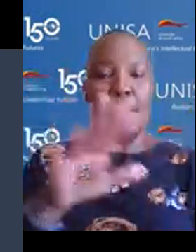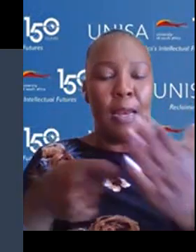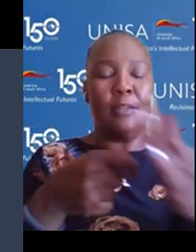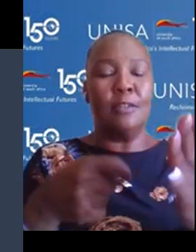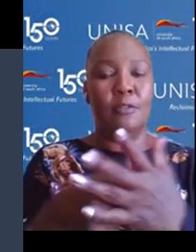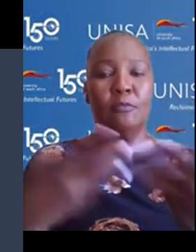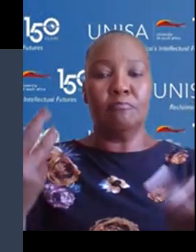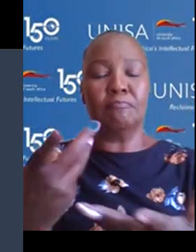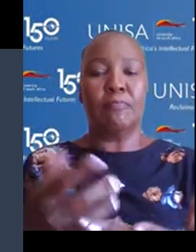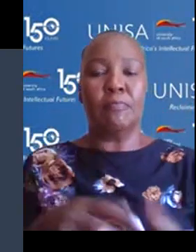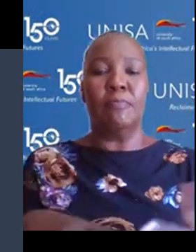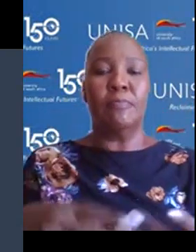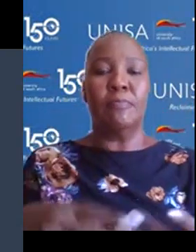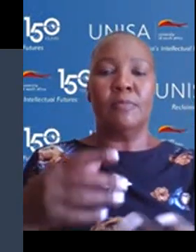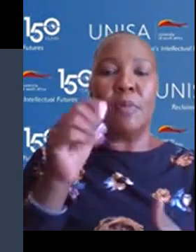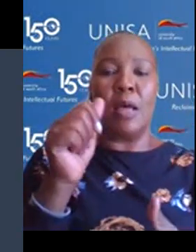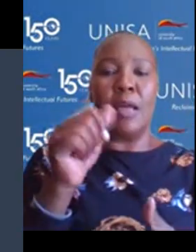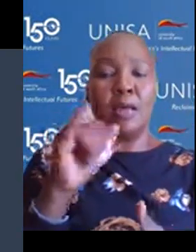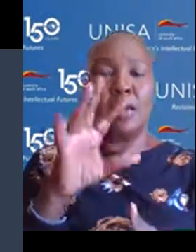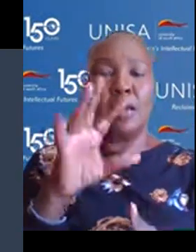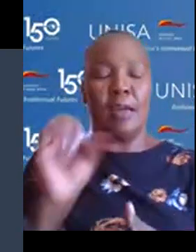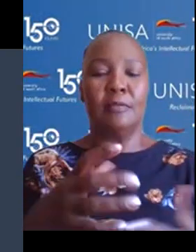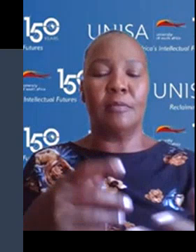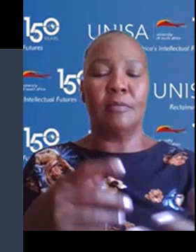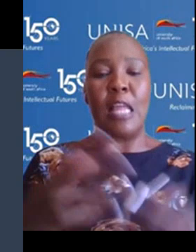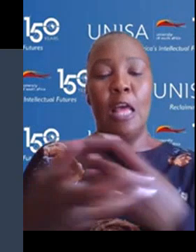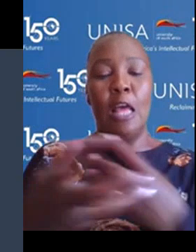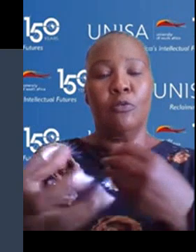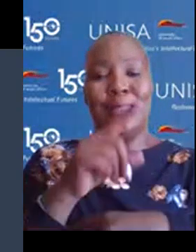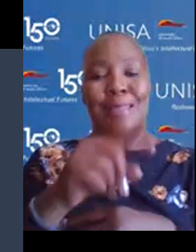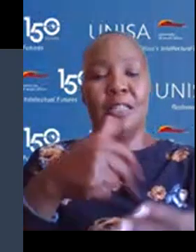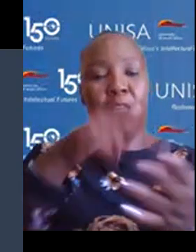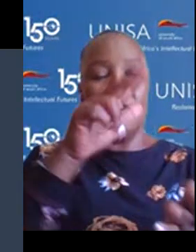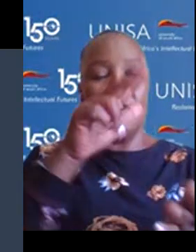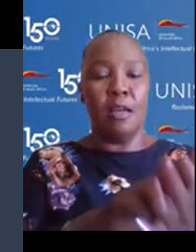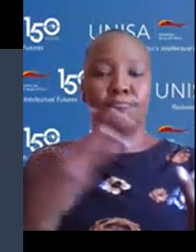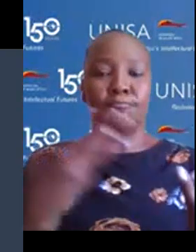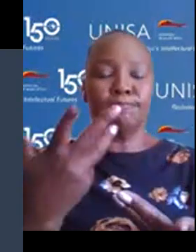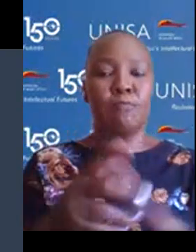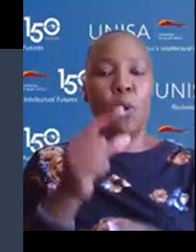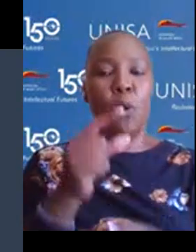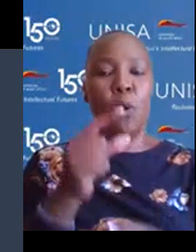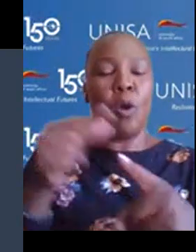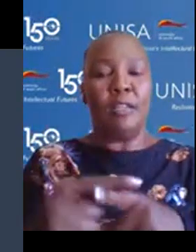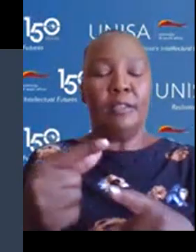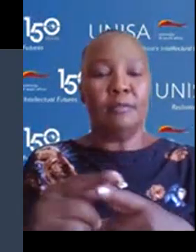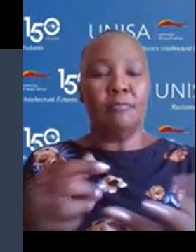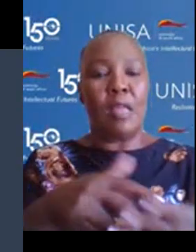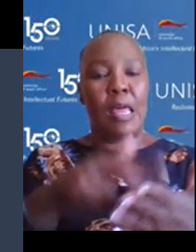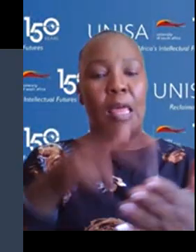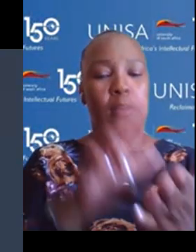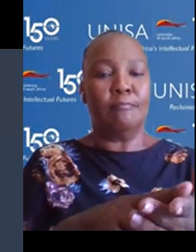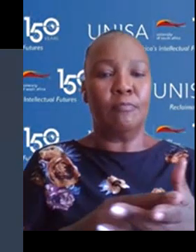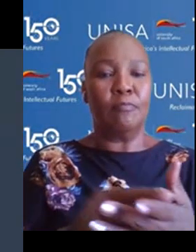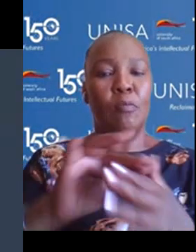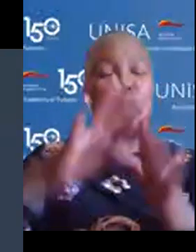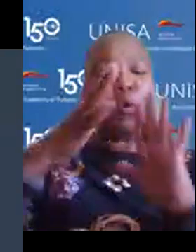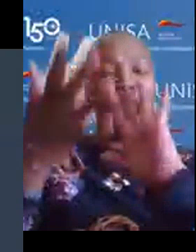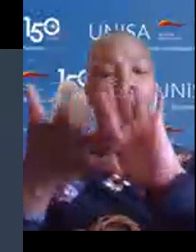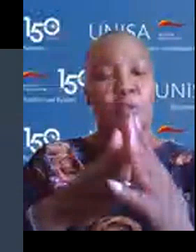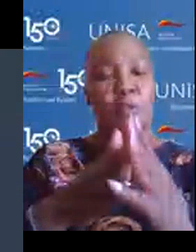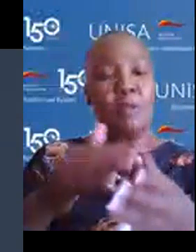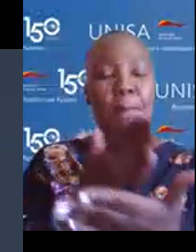App Store. So you can download these apps and you can download the Word apps, all of them that's part of